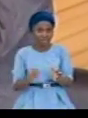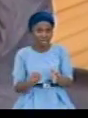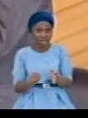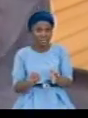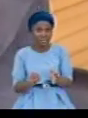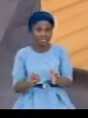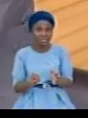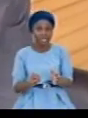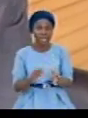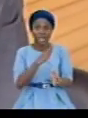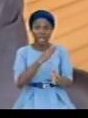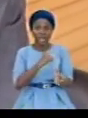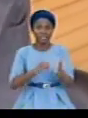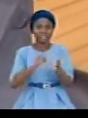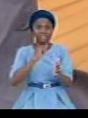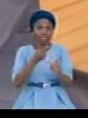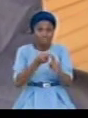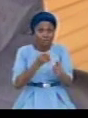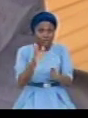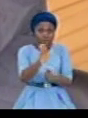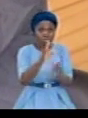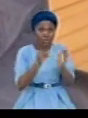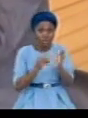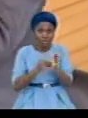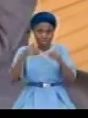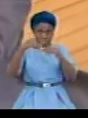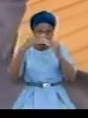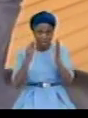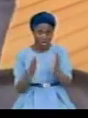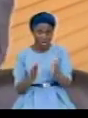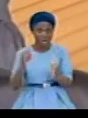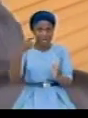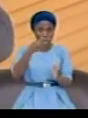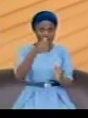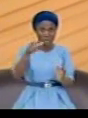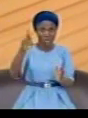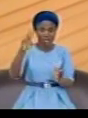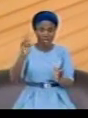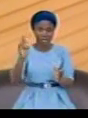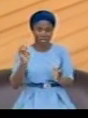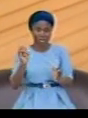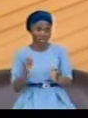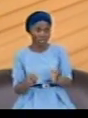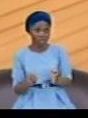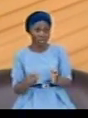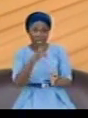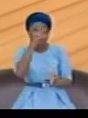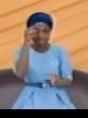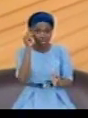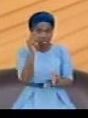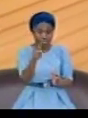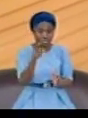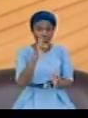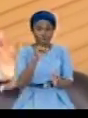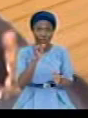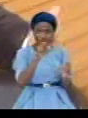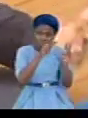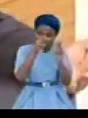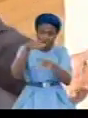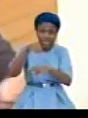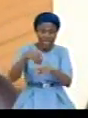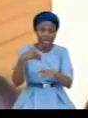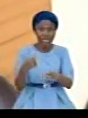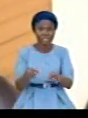your privilege. You're not looking at the promises you have. You're not looking at the property that you have. And they come